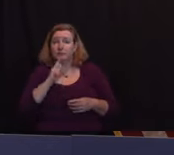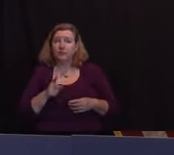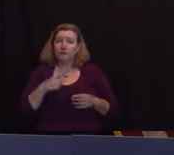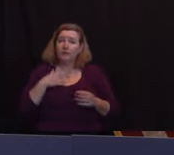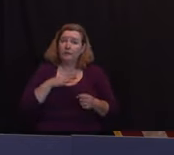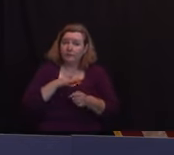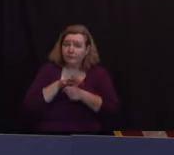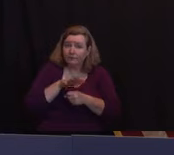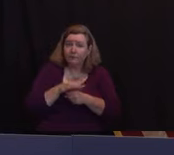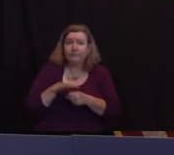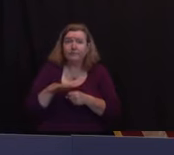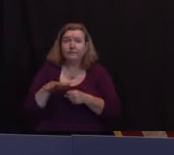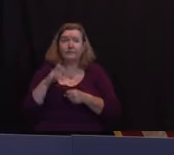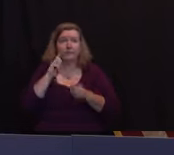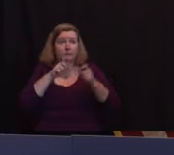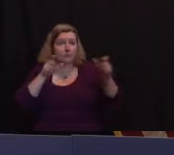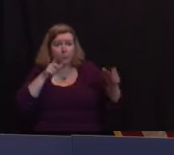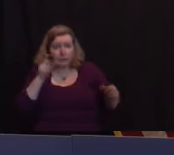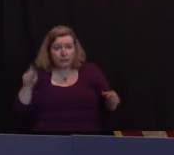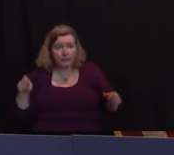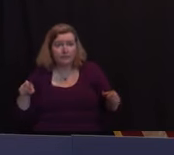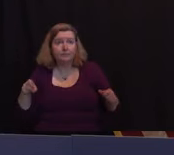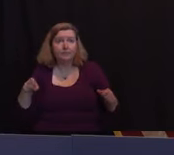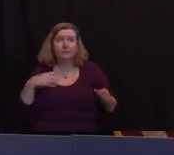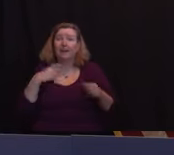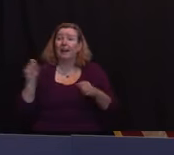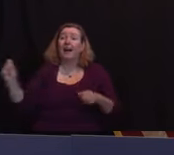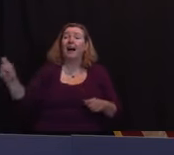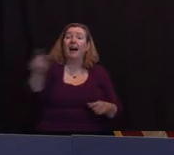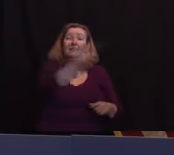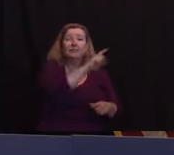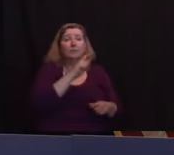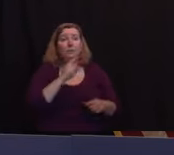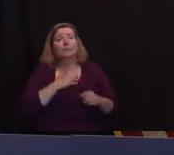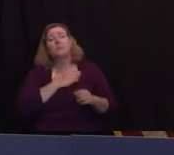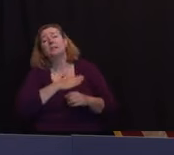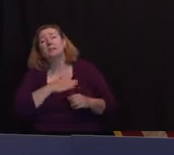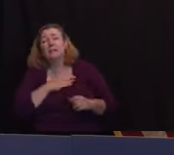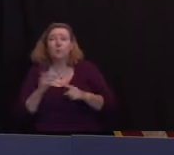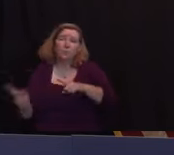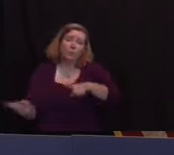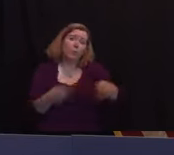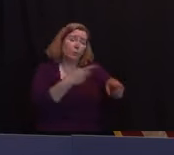are asking New Jerseyans to once again roll up your sleeves and give blood.